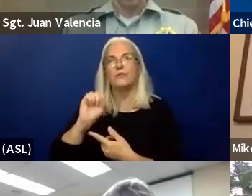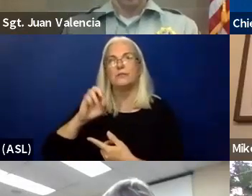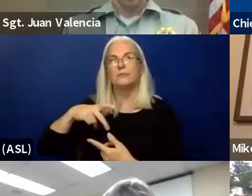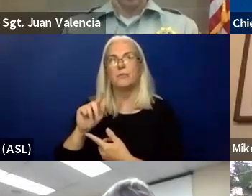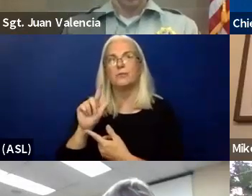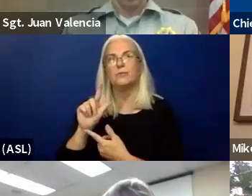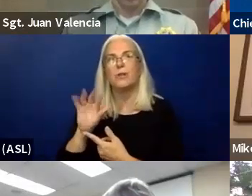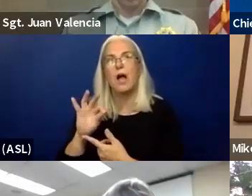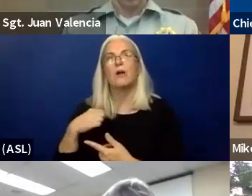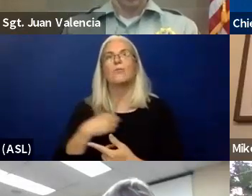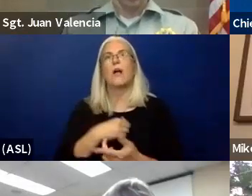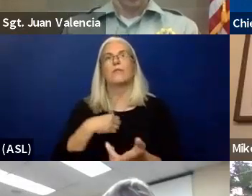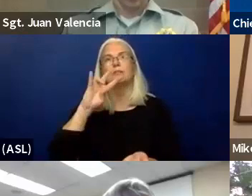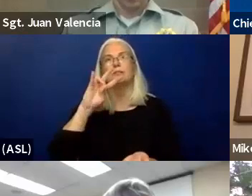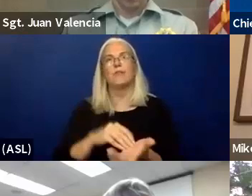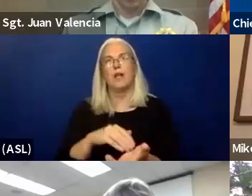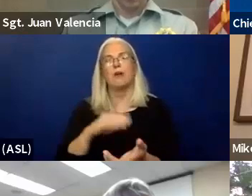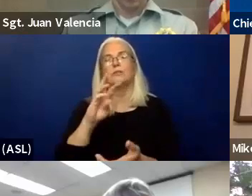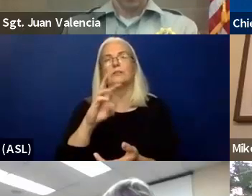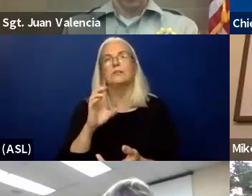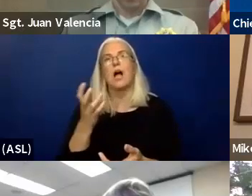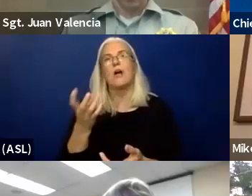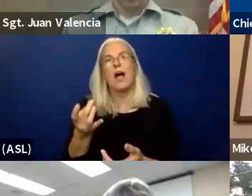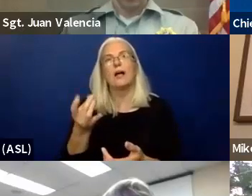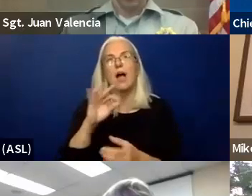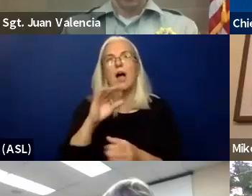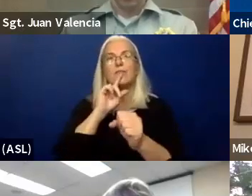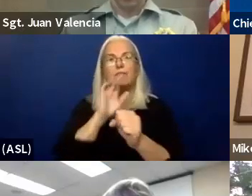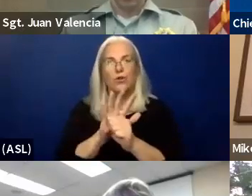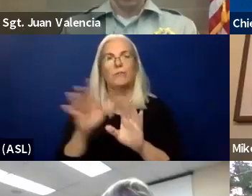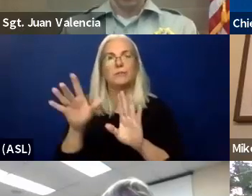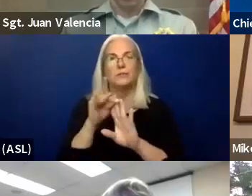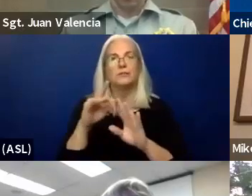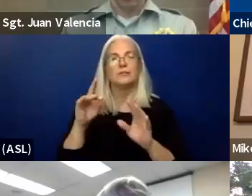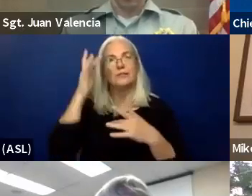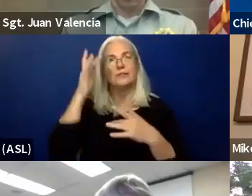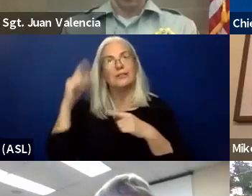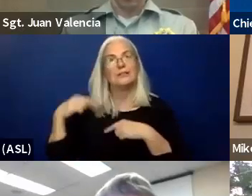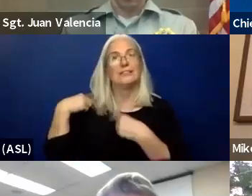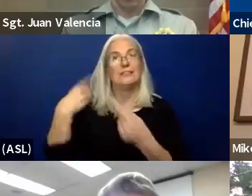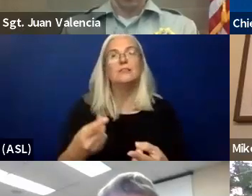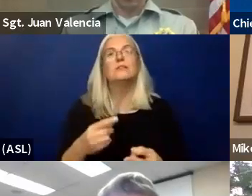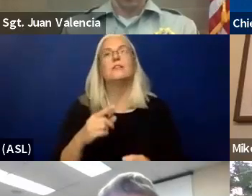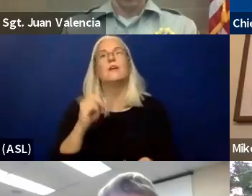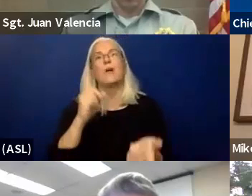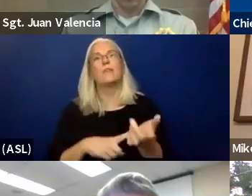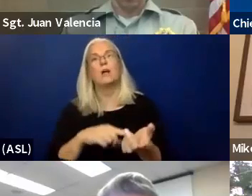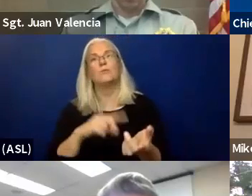confirmed cases in Sonoma County. These include 1,393 active cases and